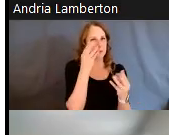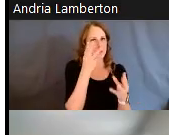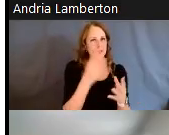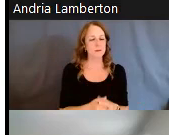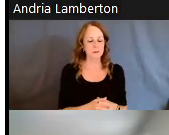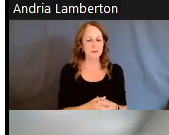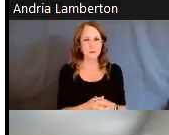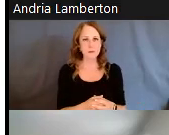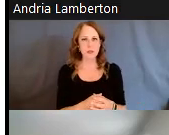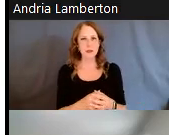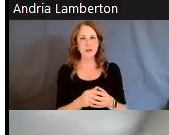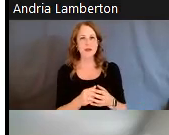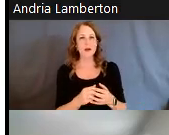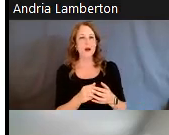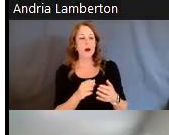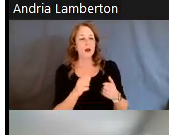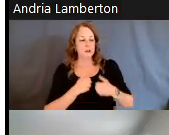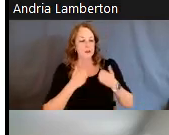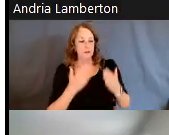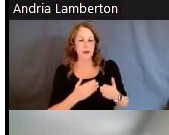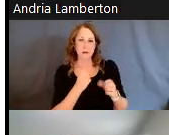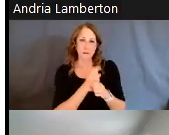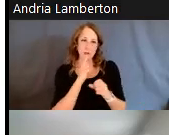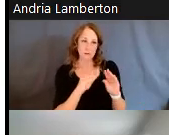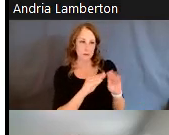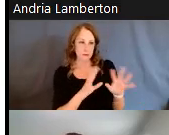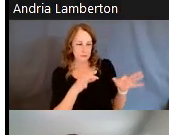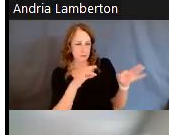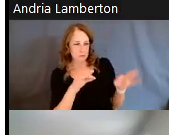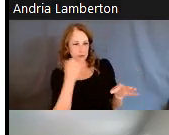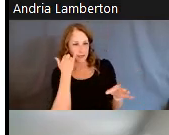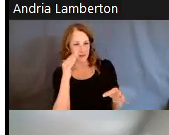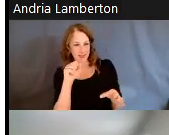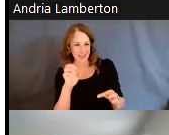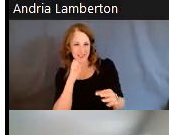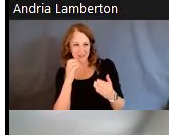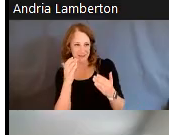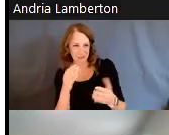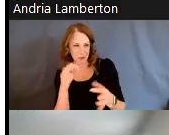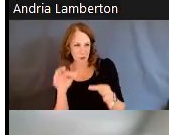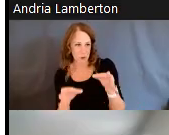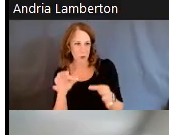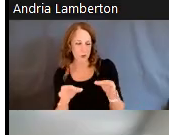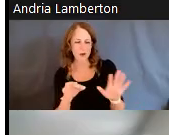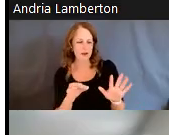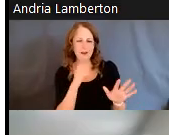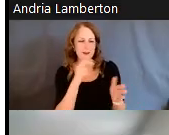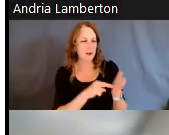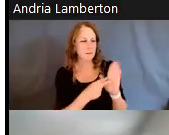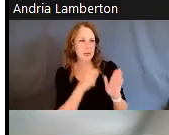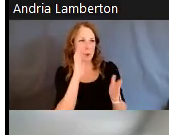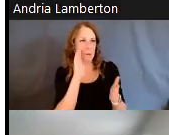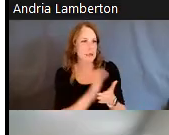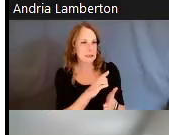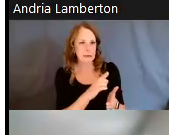So setting a survivor up to understand that if a case doesn't move forward, it doesn't mean that the prosecutor's office didn't